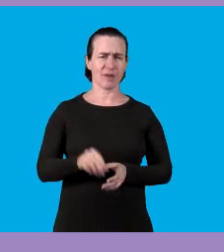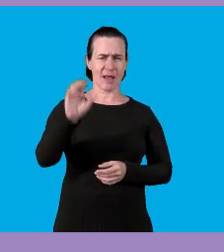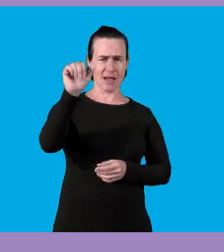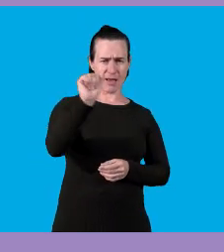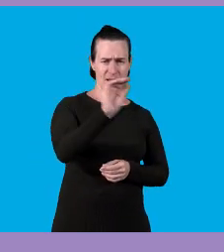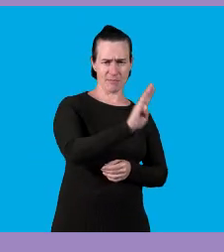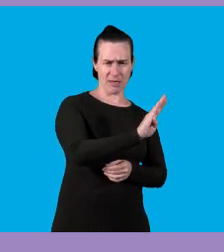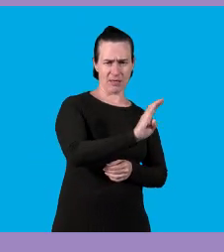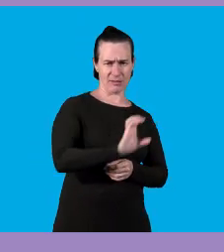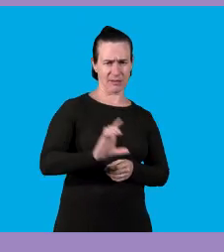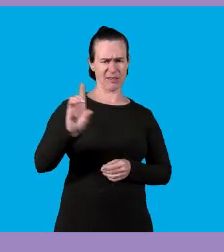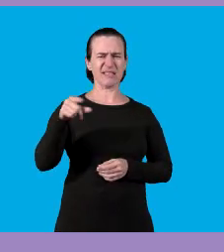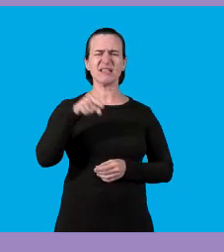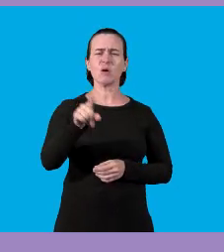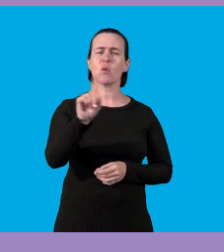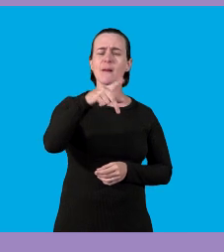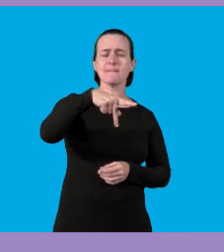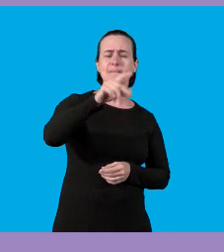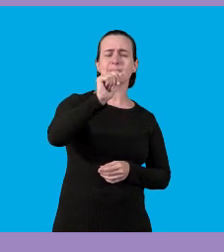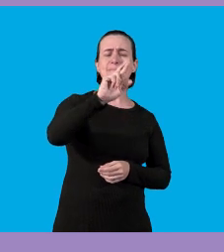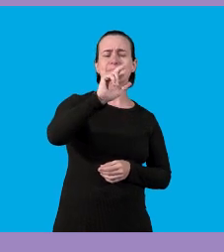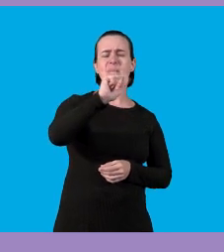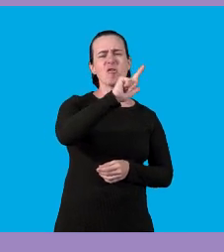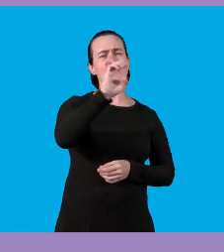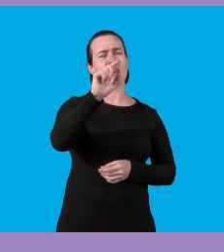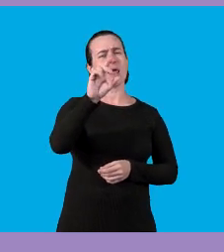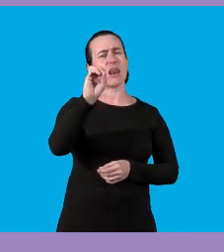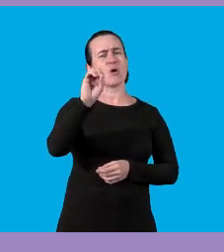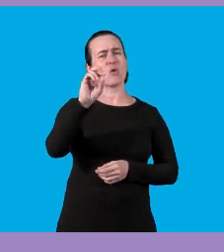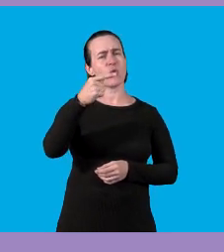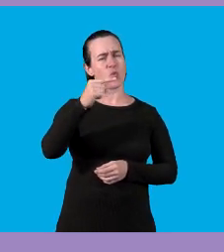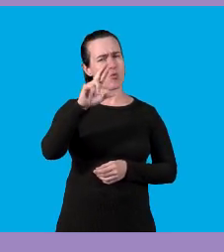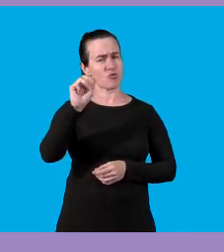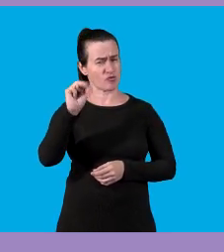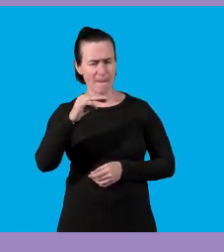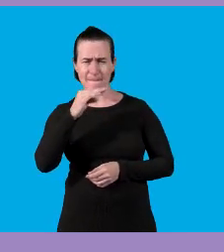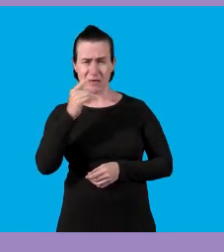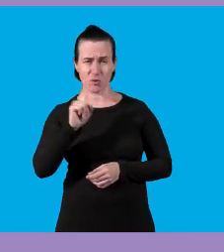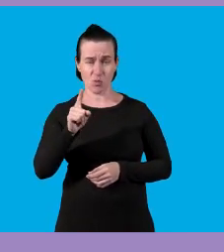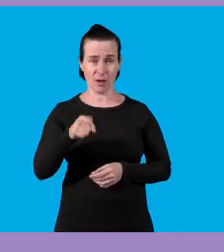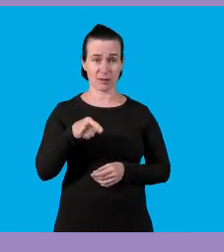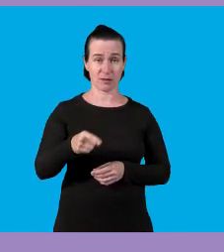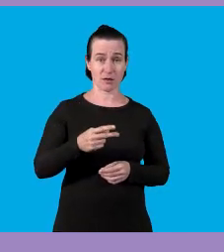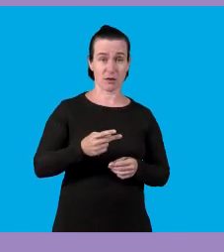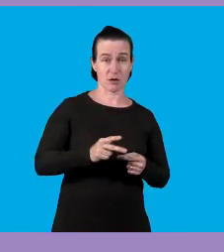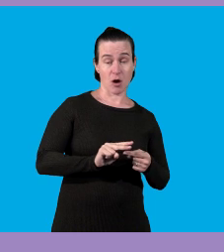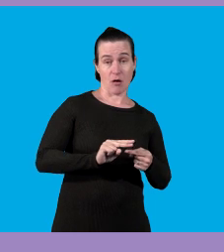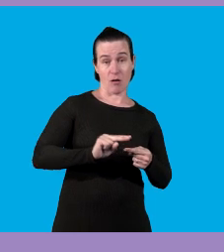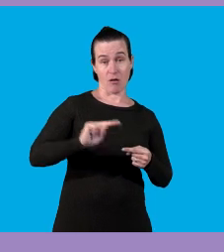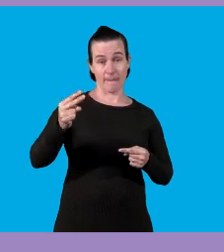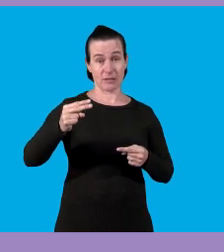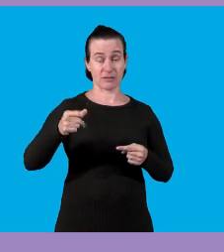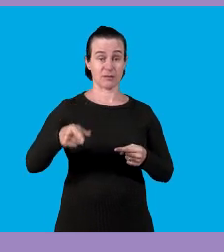ABCD is a parallelogram. Parallelogram means that the opposite sides are parallel.